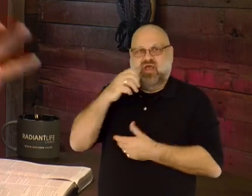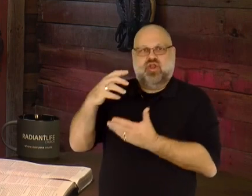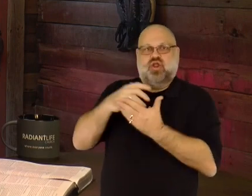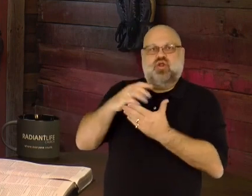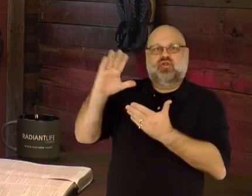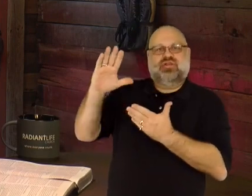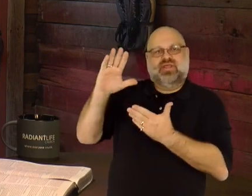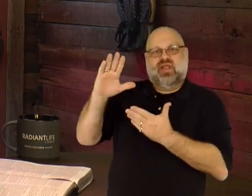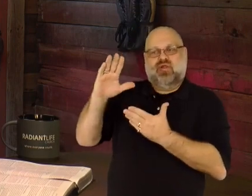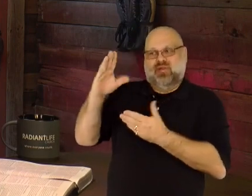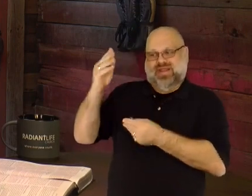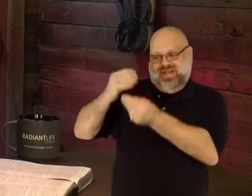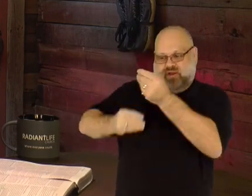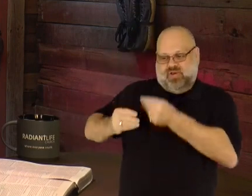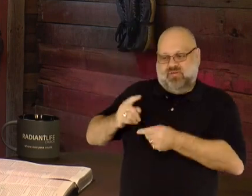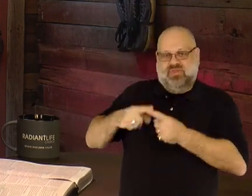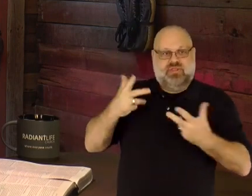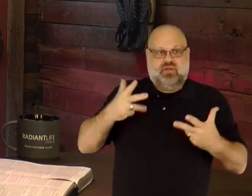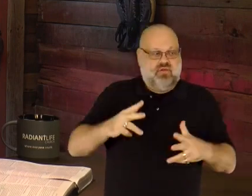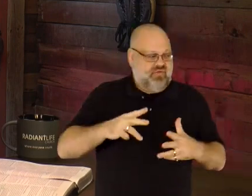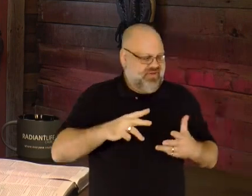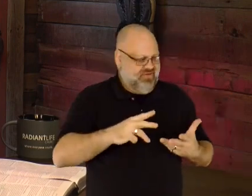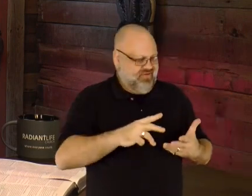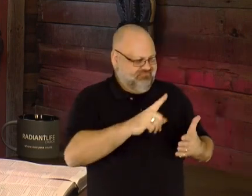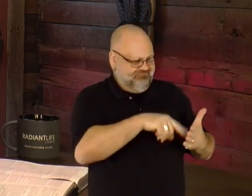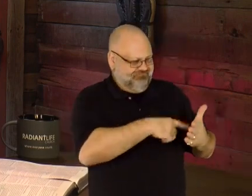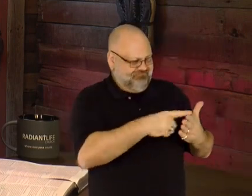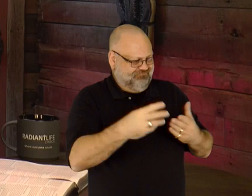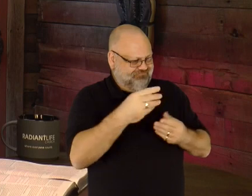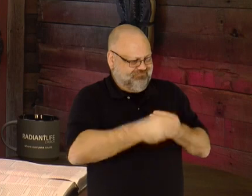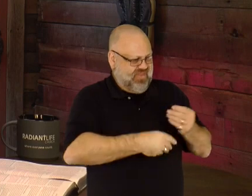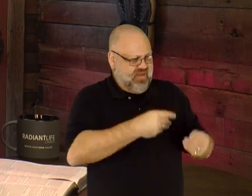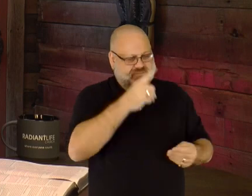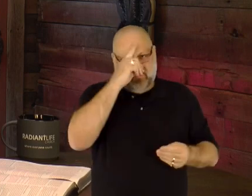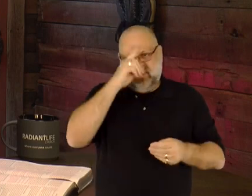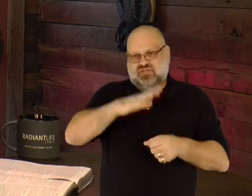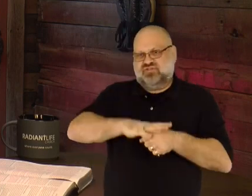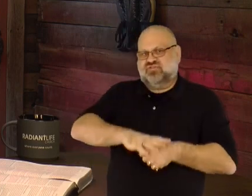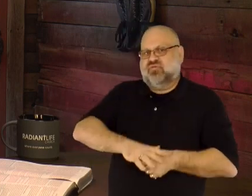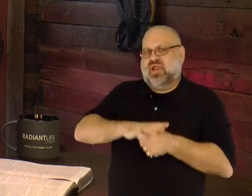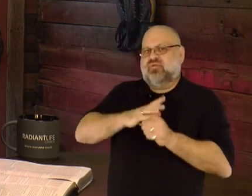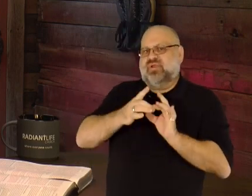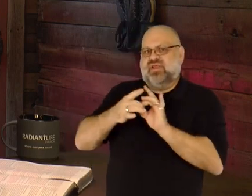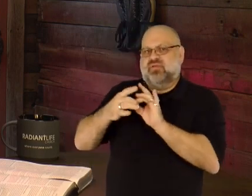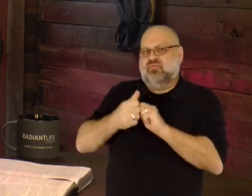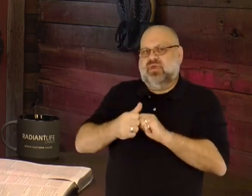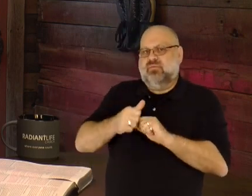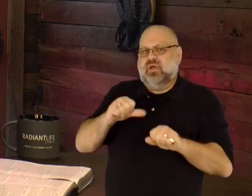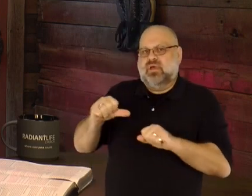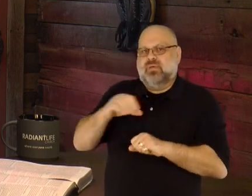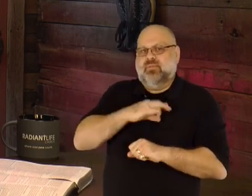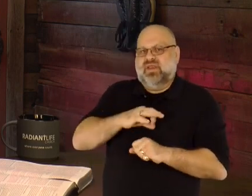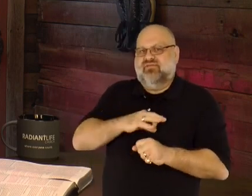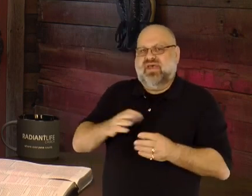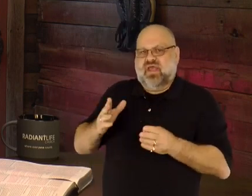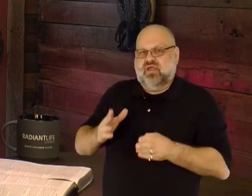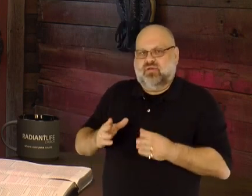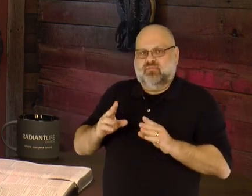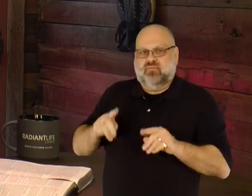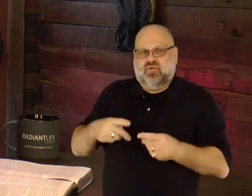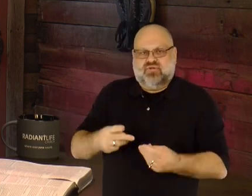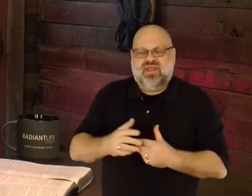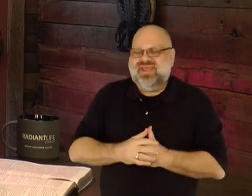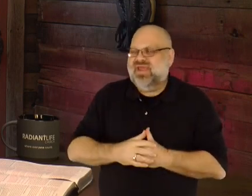be disinherited because of a strained relationship with a potential benefactor. But the love of Jesus